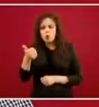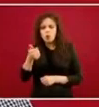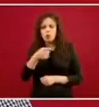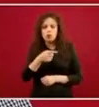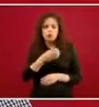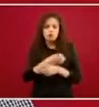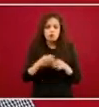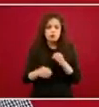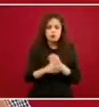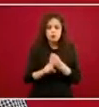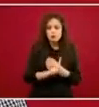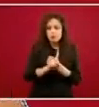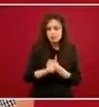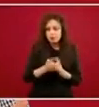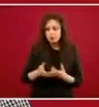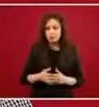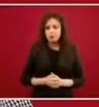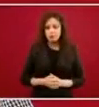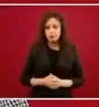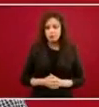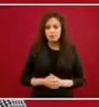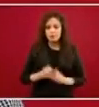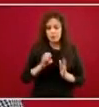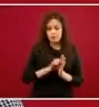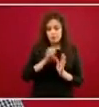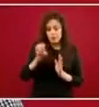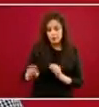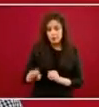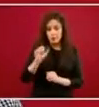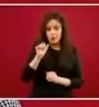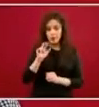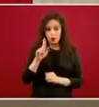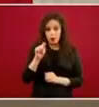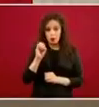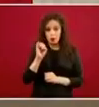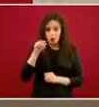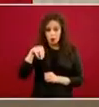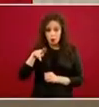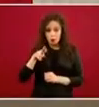For example, autoimmune conditions.